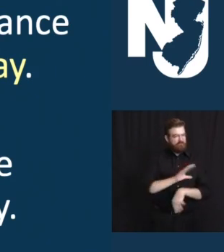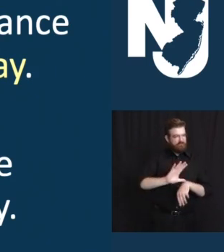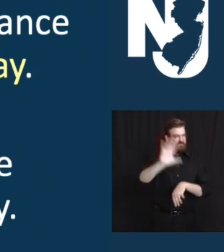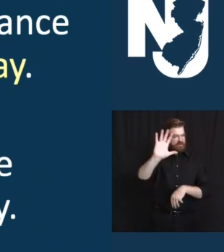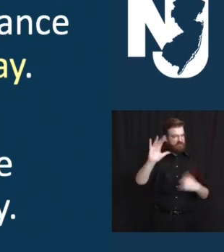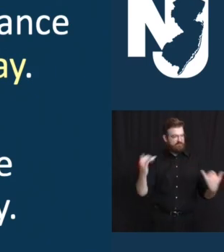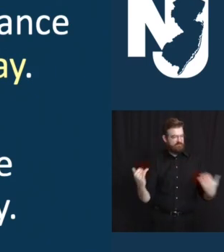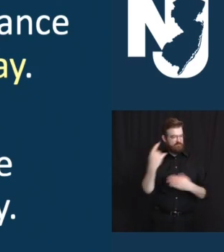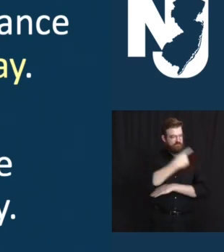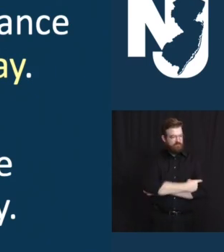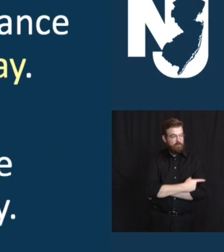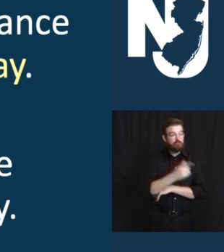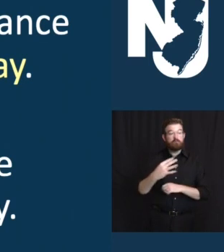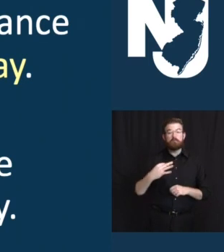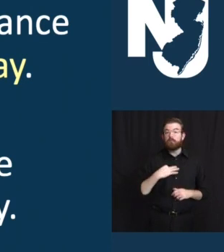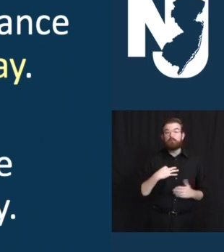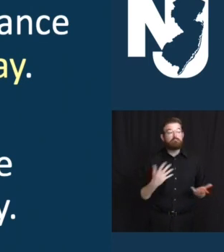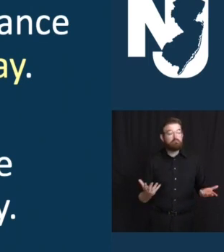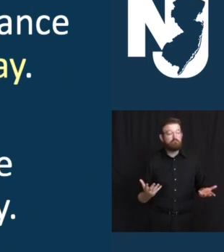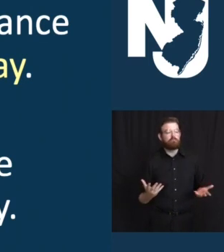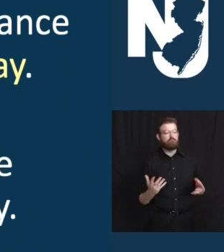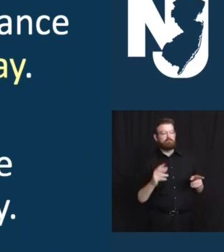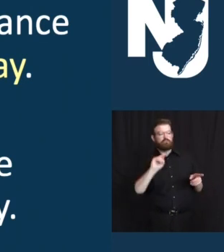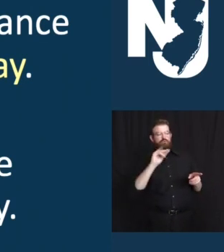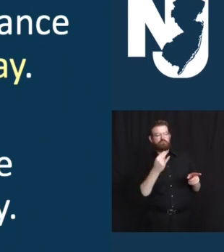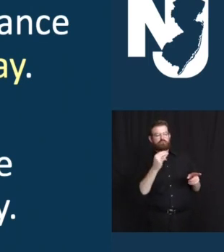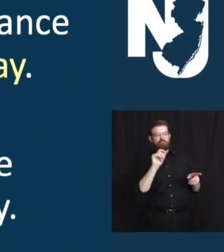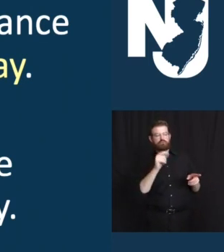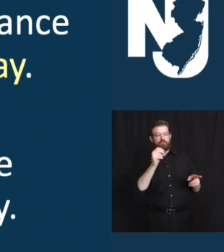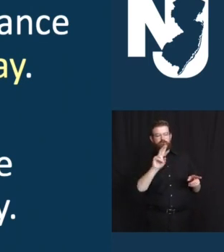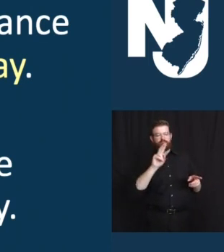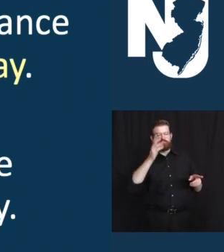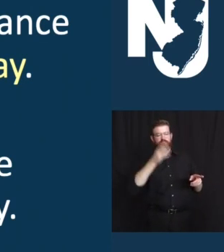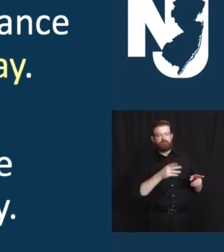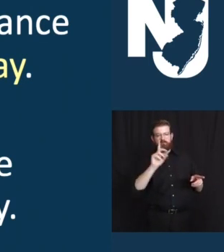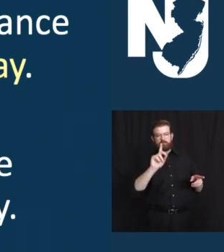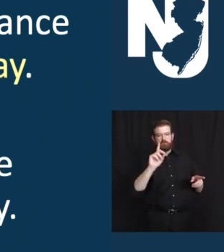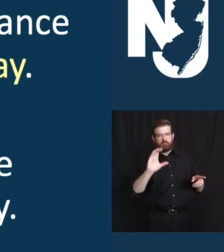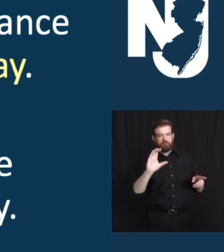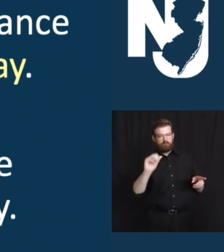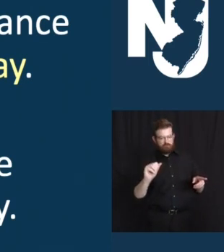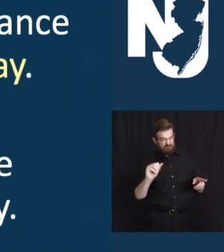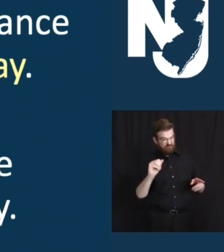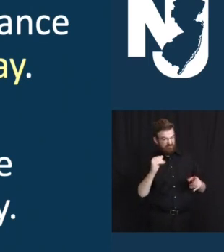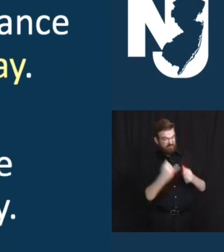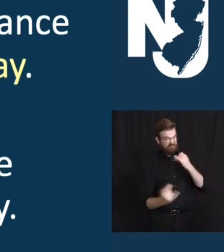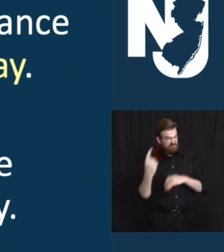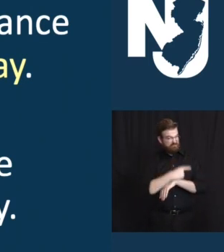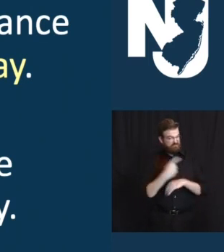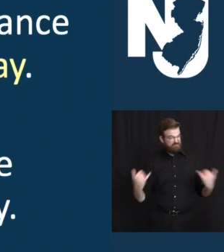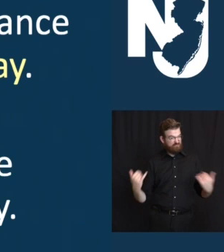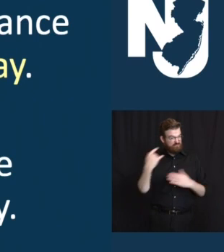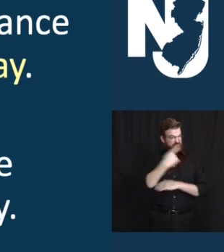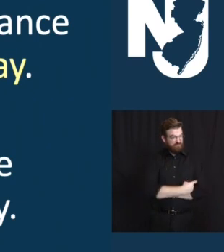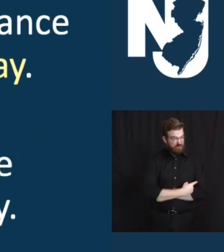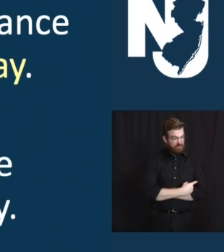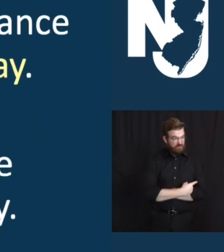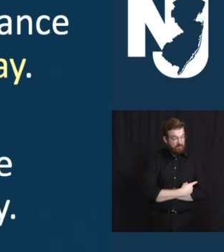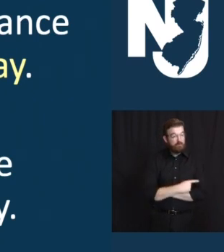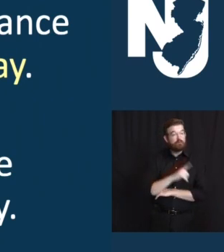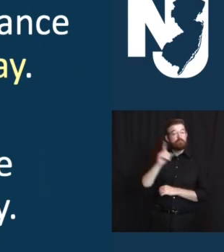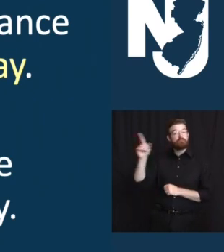nj.gov/DCA, for more information and to apply. And Lieutenant Governor Sheila Oliver, who has been a crusader on this and so many